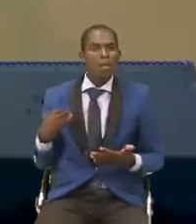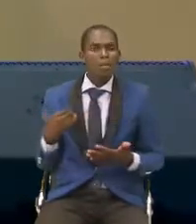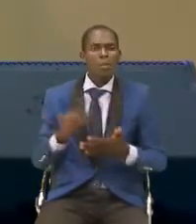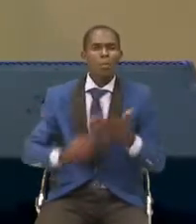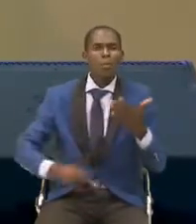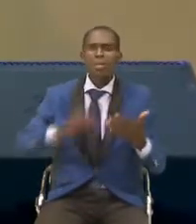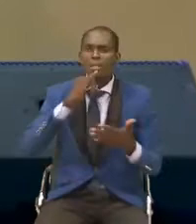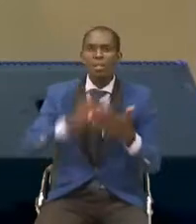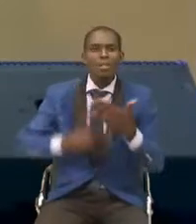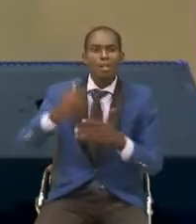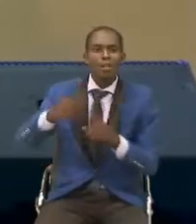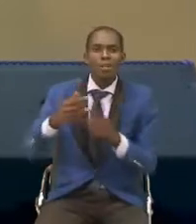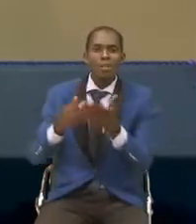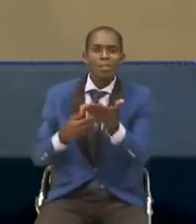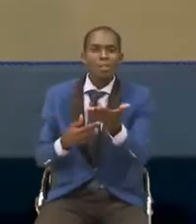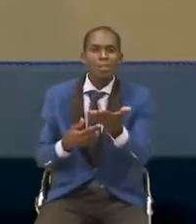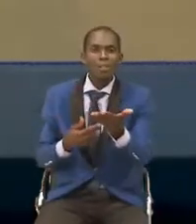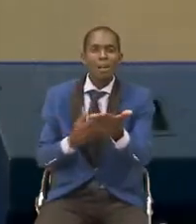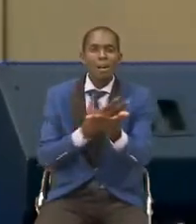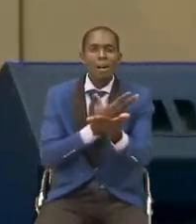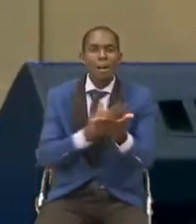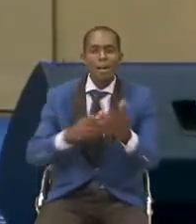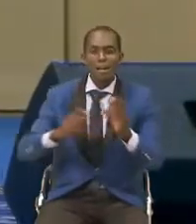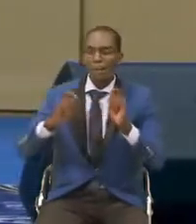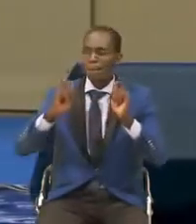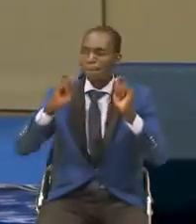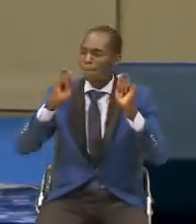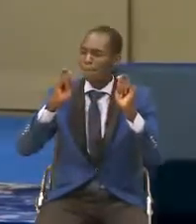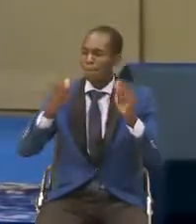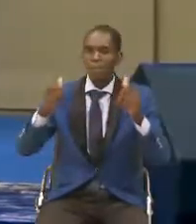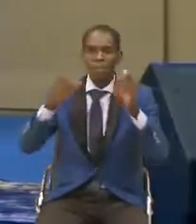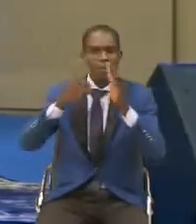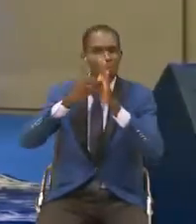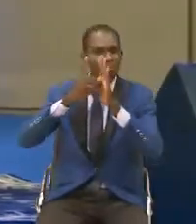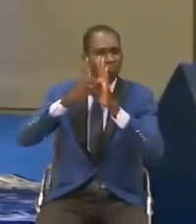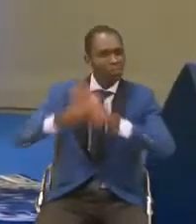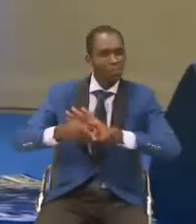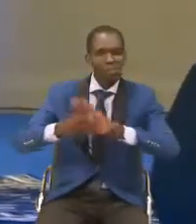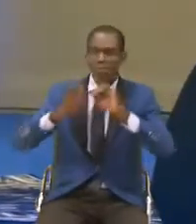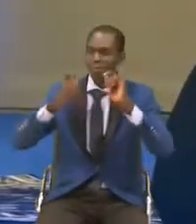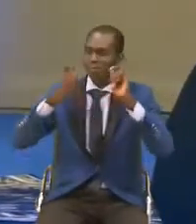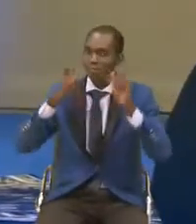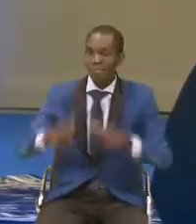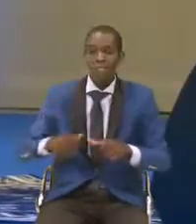I will, be thou clean. And give me the next word there.